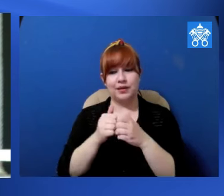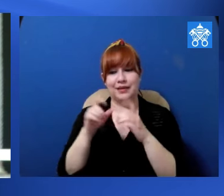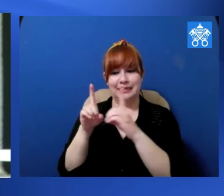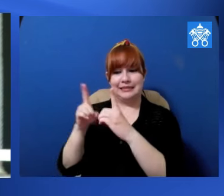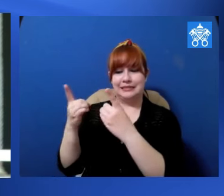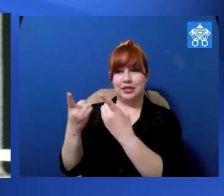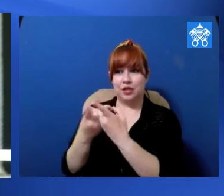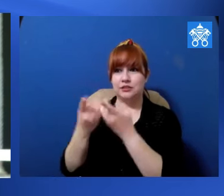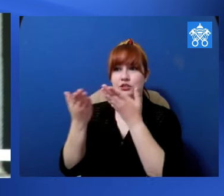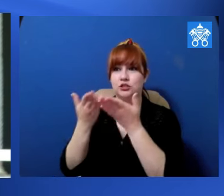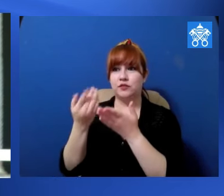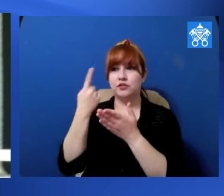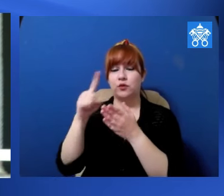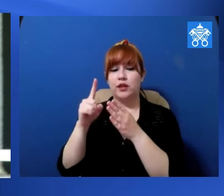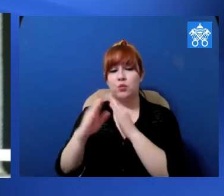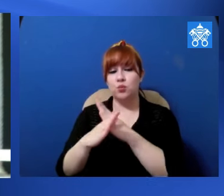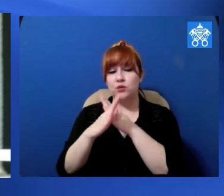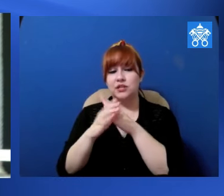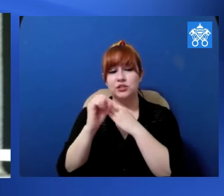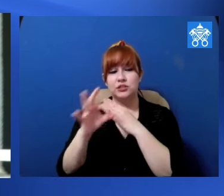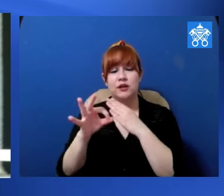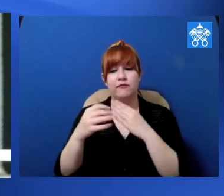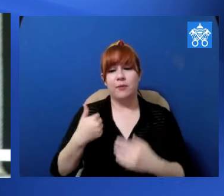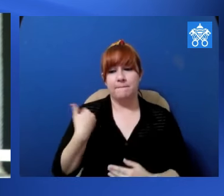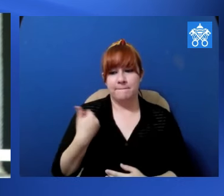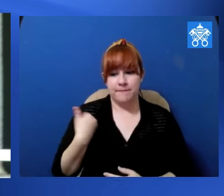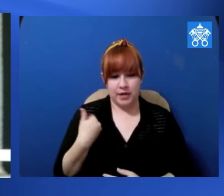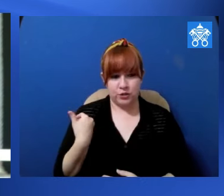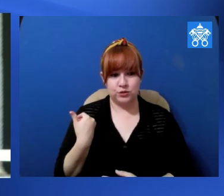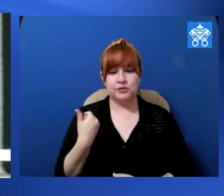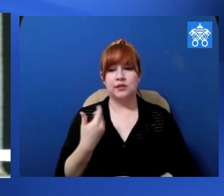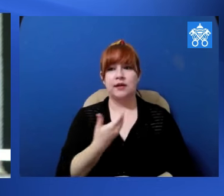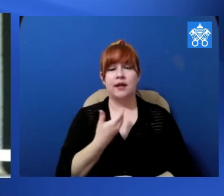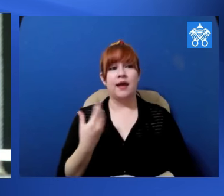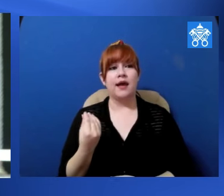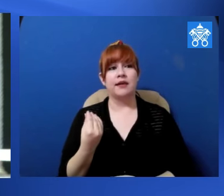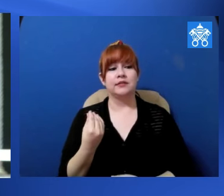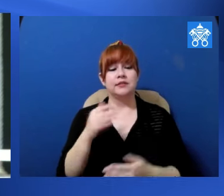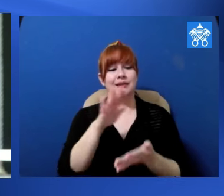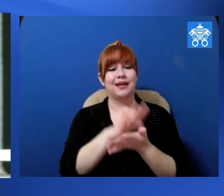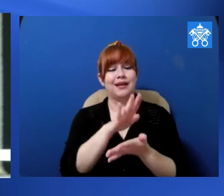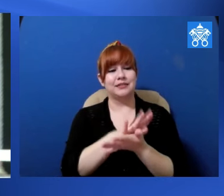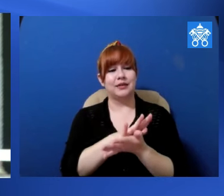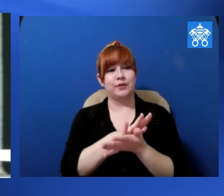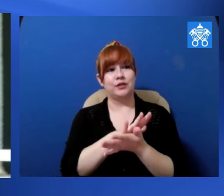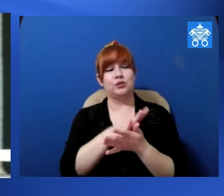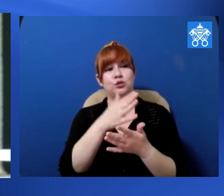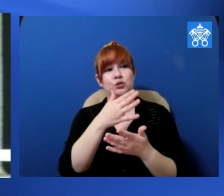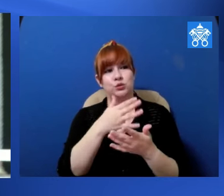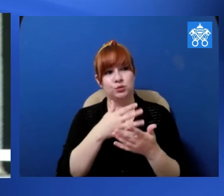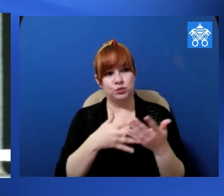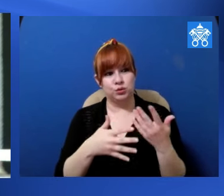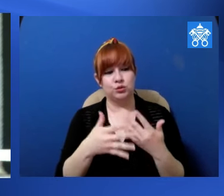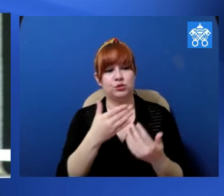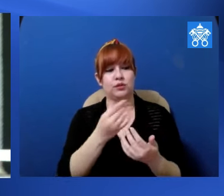environment, in collaboration with the Diocesan Service for the Protection of Minors, as well as the participants